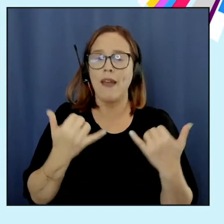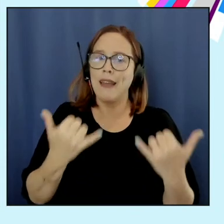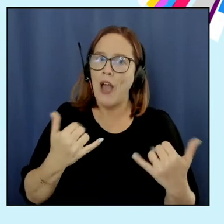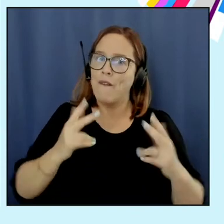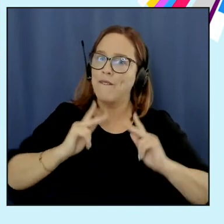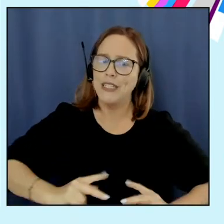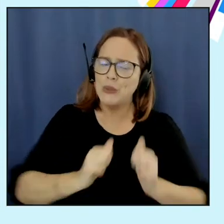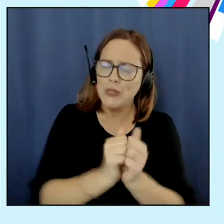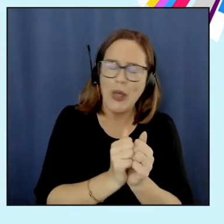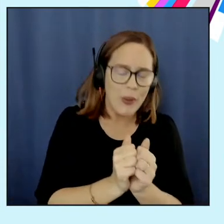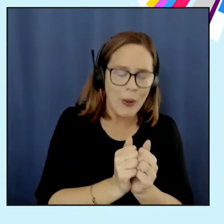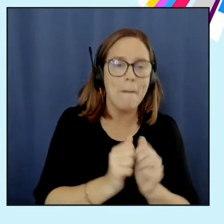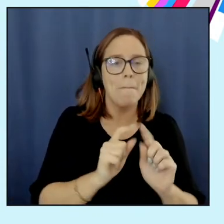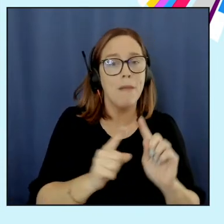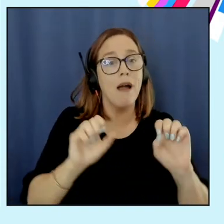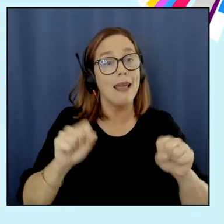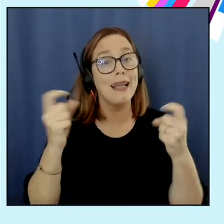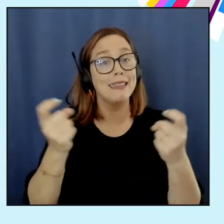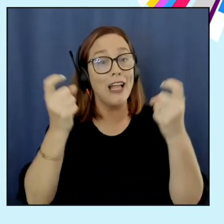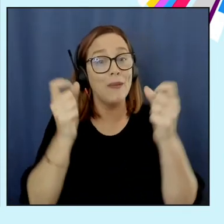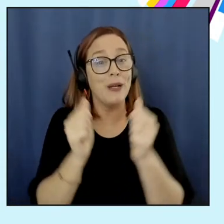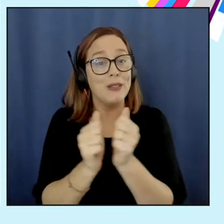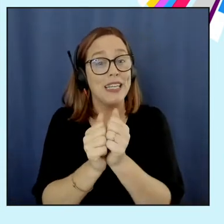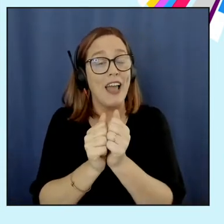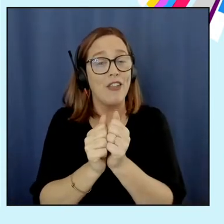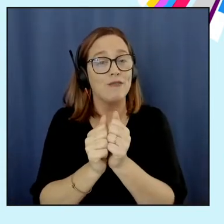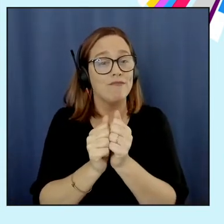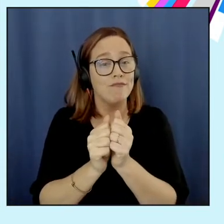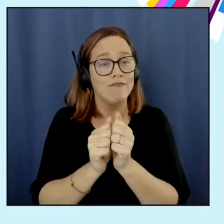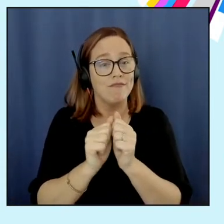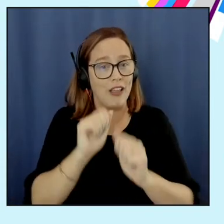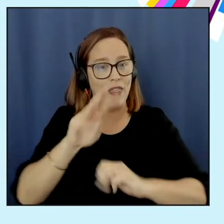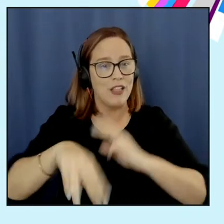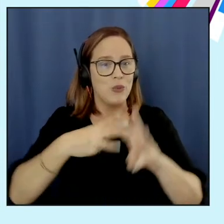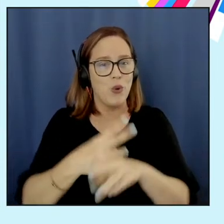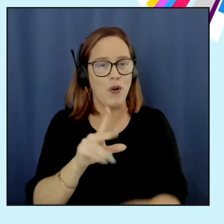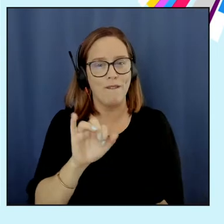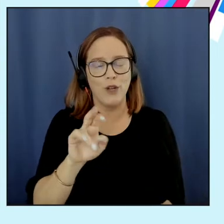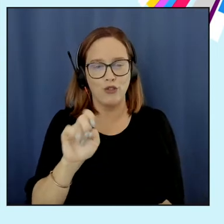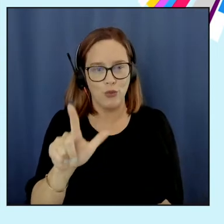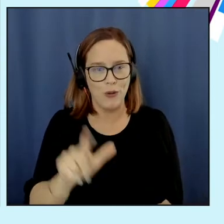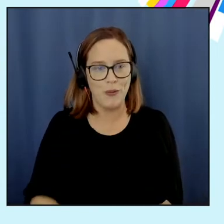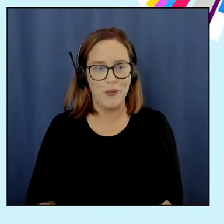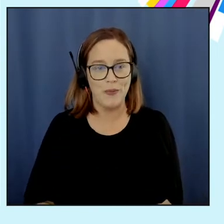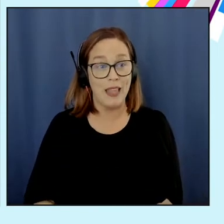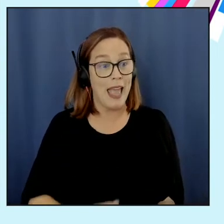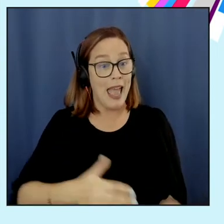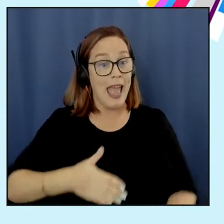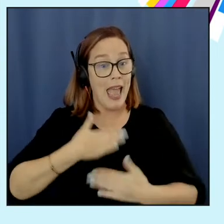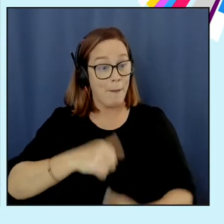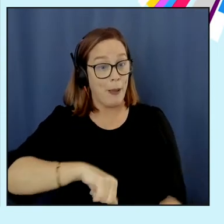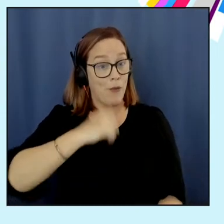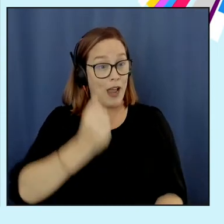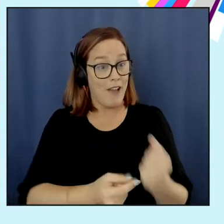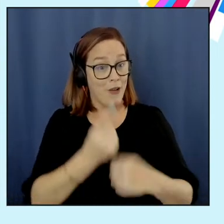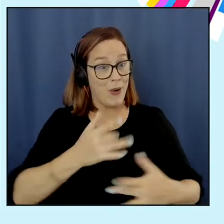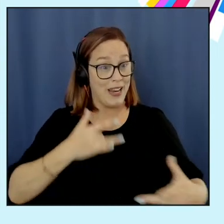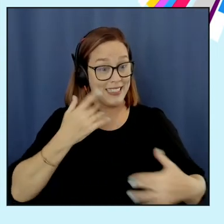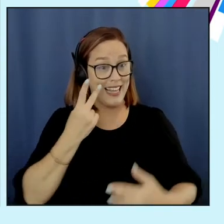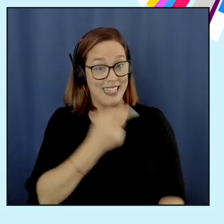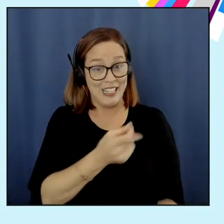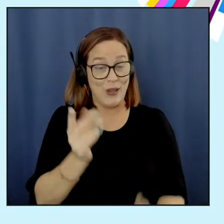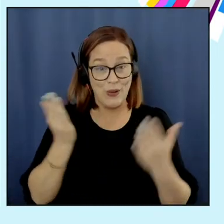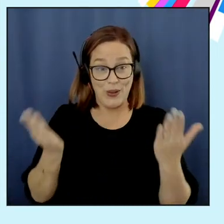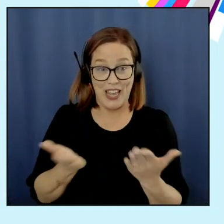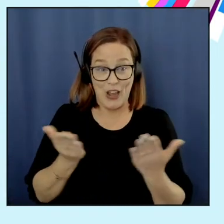virtual world. Happy Pride, everyone. We are so excited to see you here in this big Pride world. This space